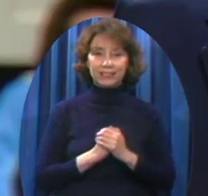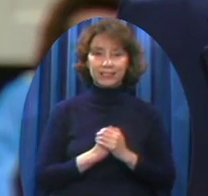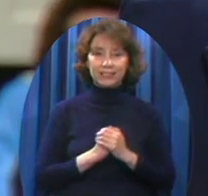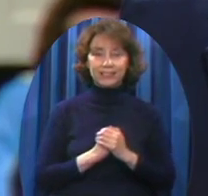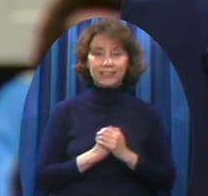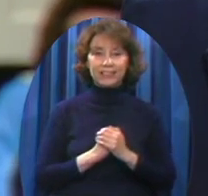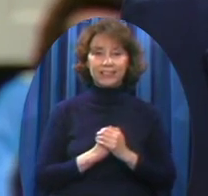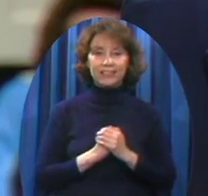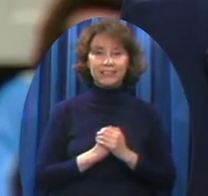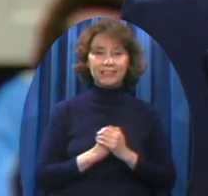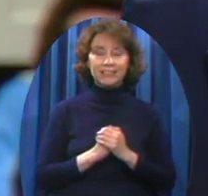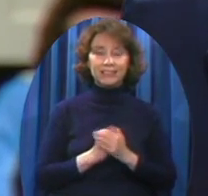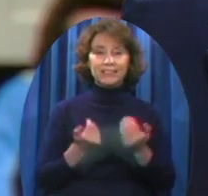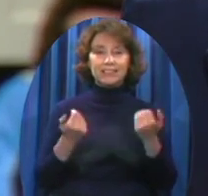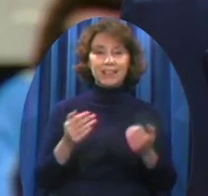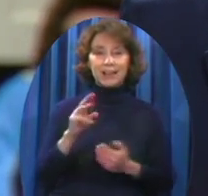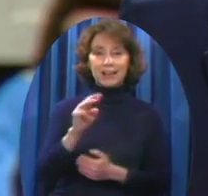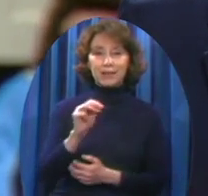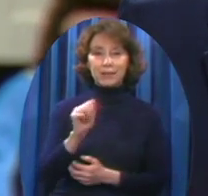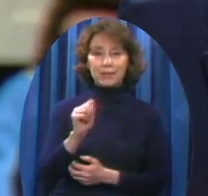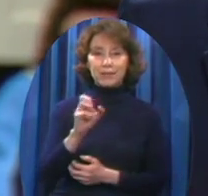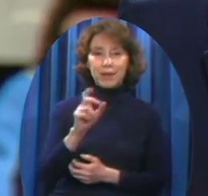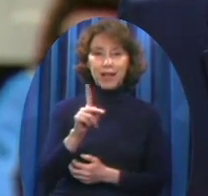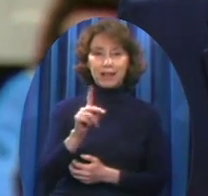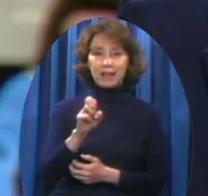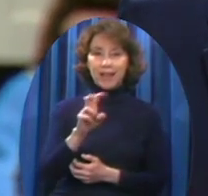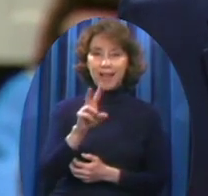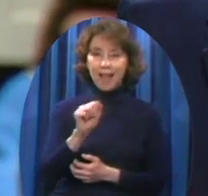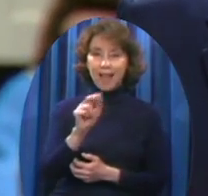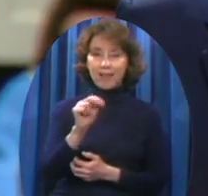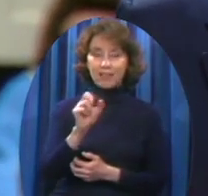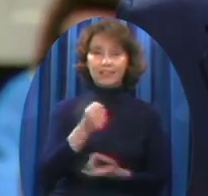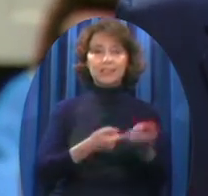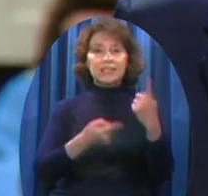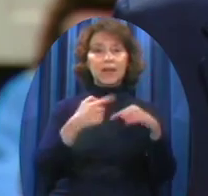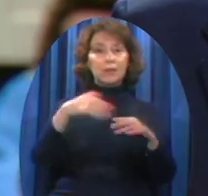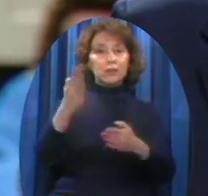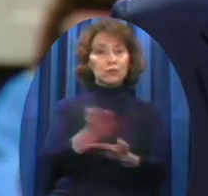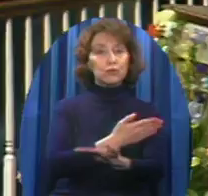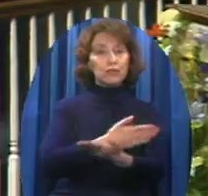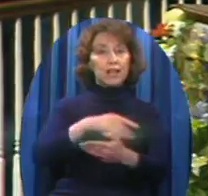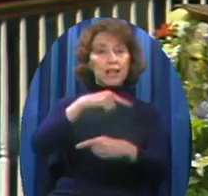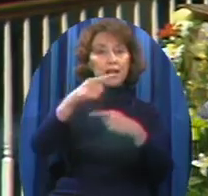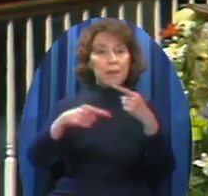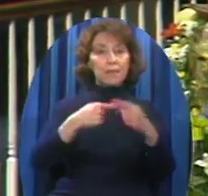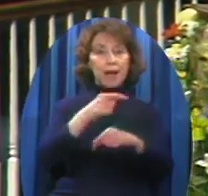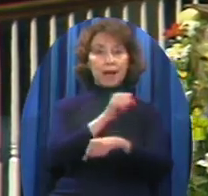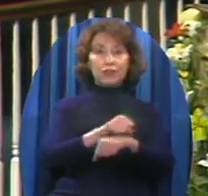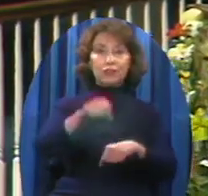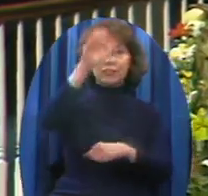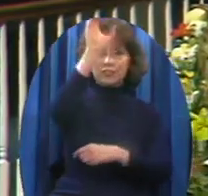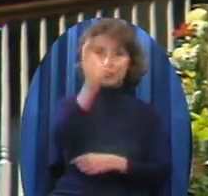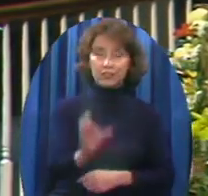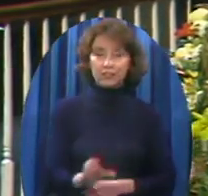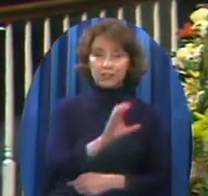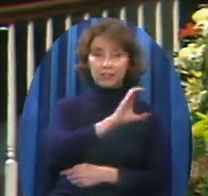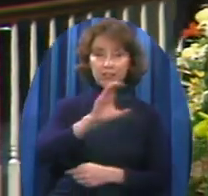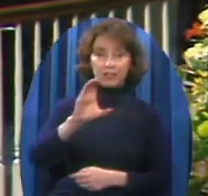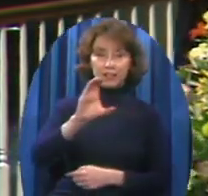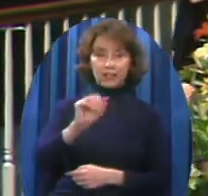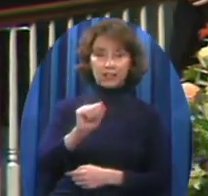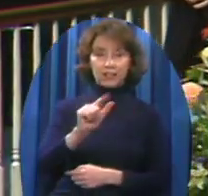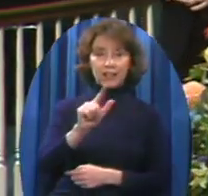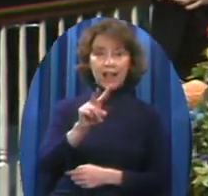Right now, Mr. Mac Evans is coming to sing about Calvary, that hill,